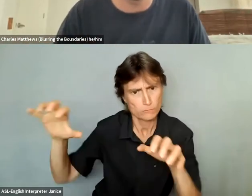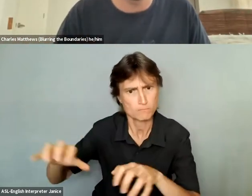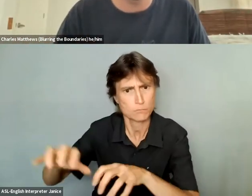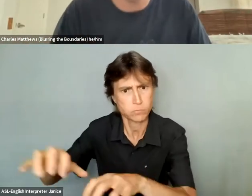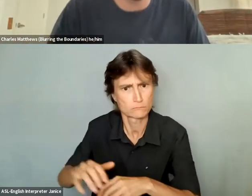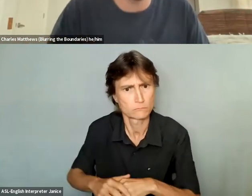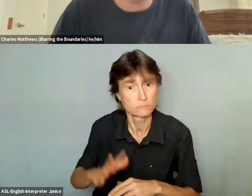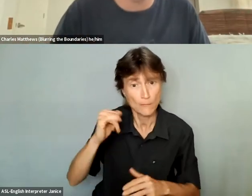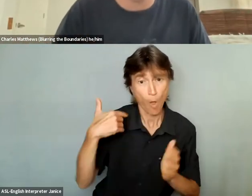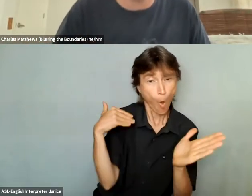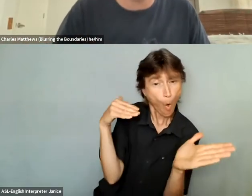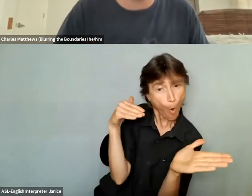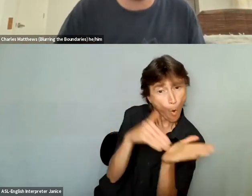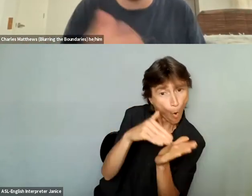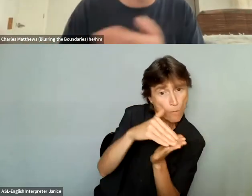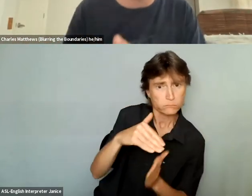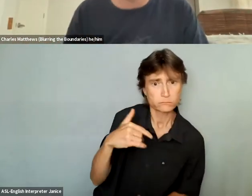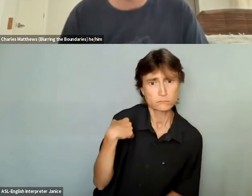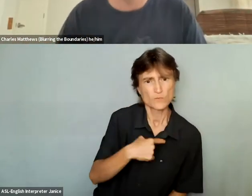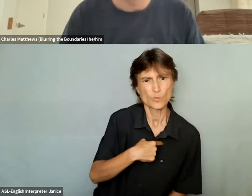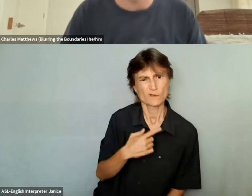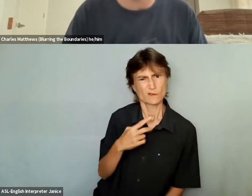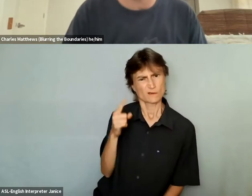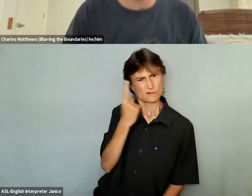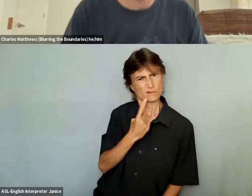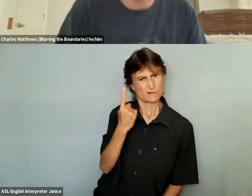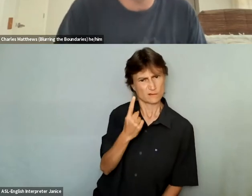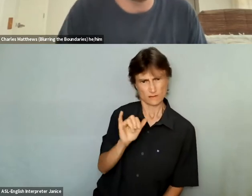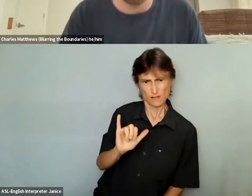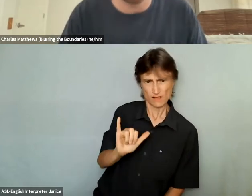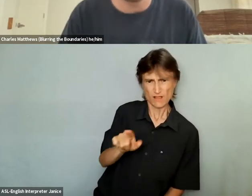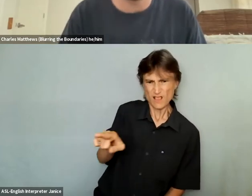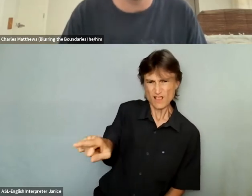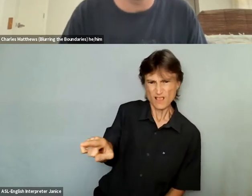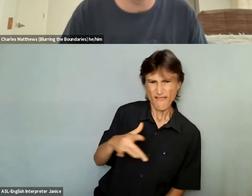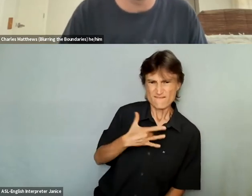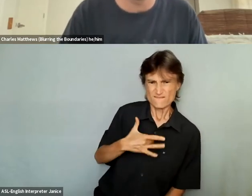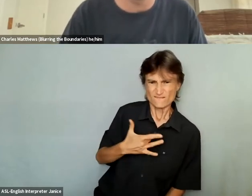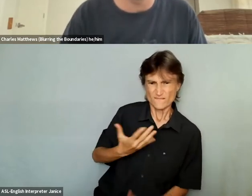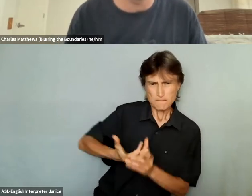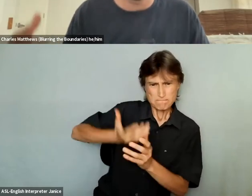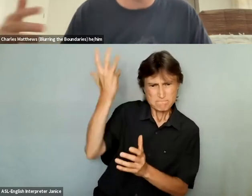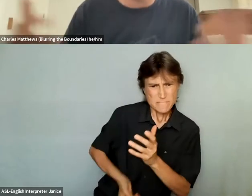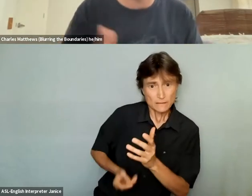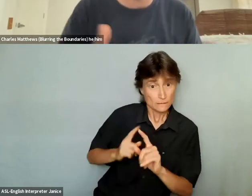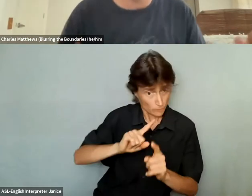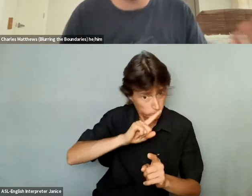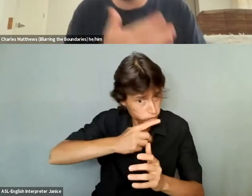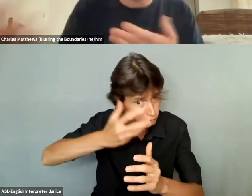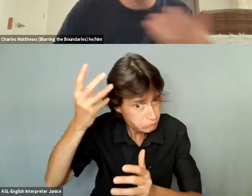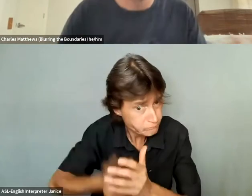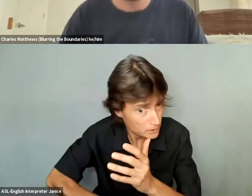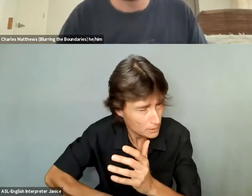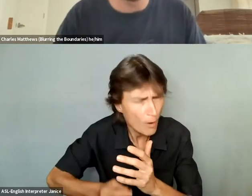as we might think. And sometimes that's a case of crossing over into something else, which might not be necessarily considered music, but gives us a bridge